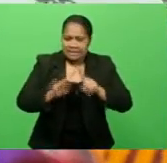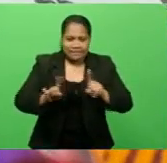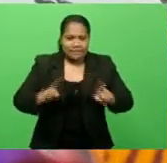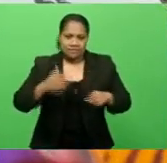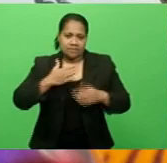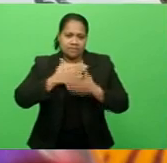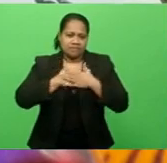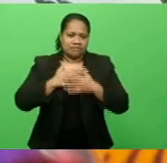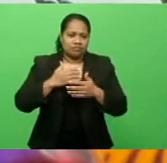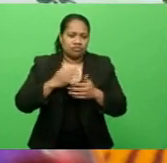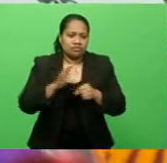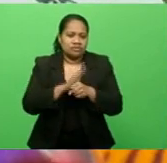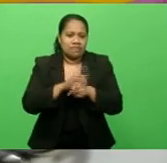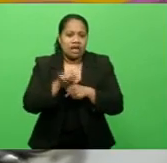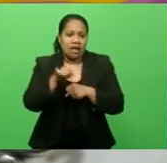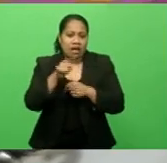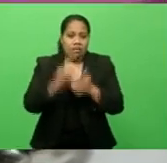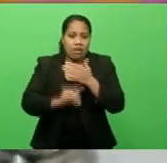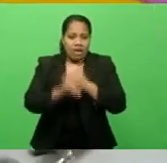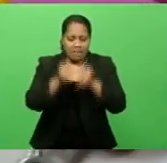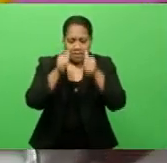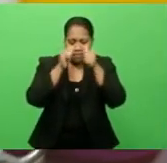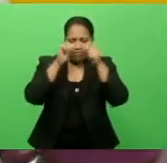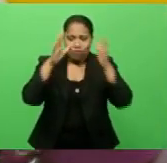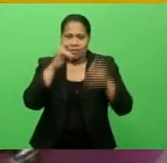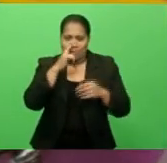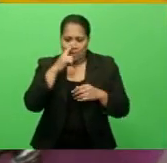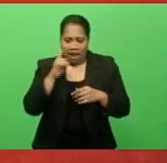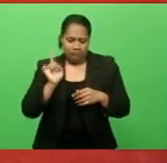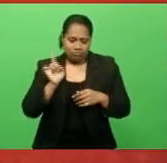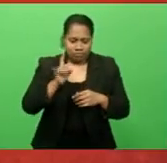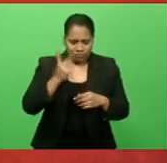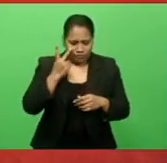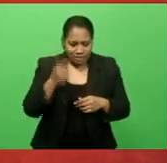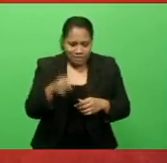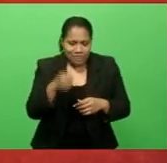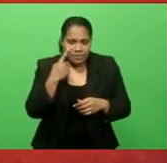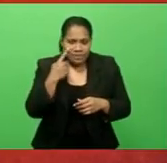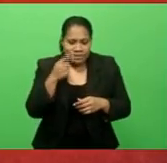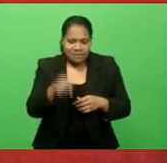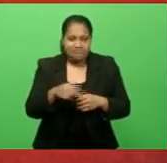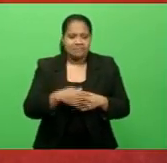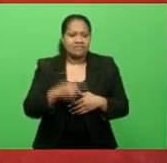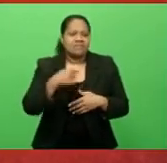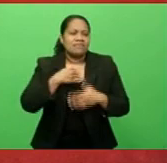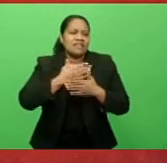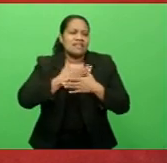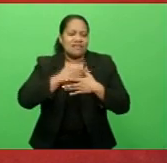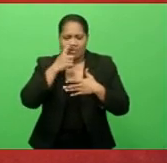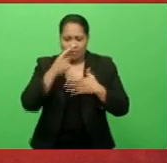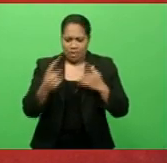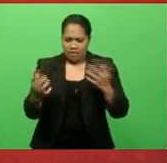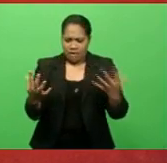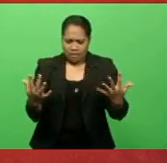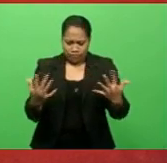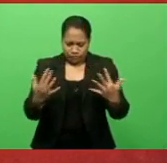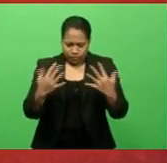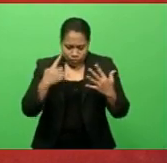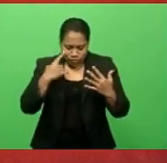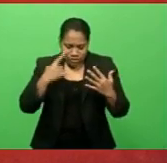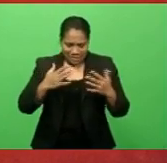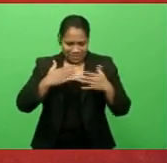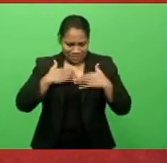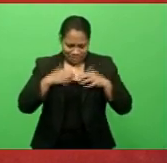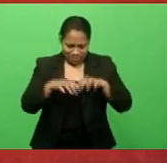for people who visit the FNPF Plaza. I love it when people gathered near my table to see the arts and craft I